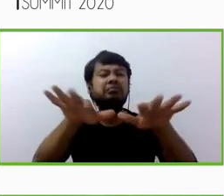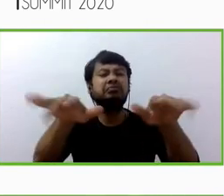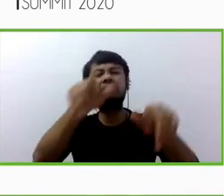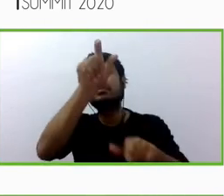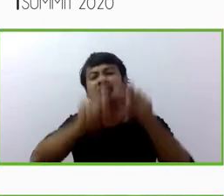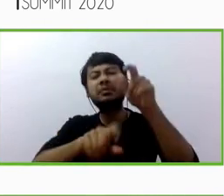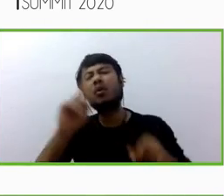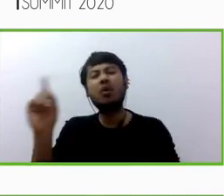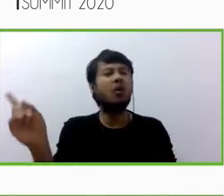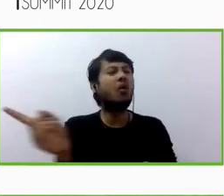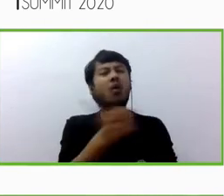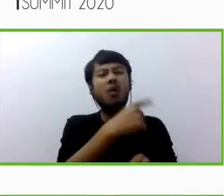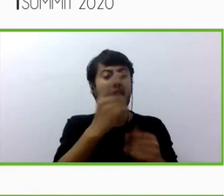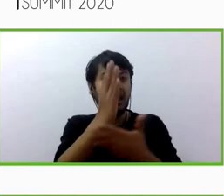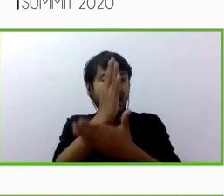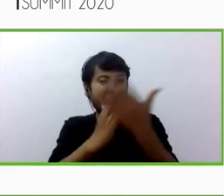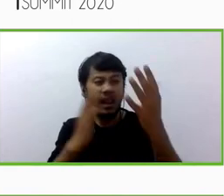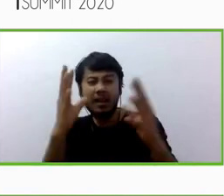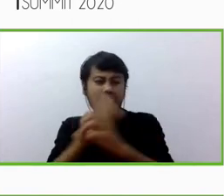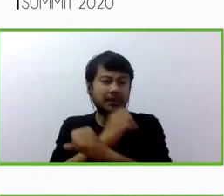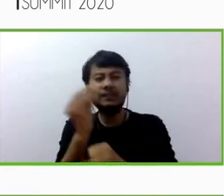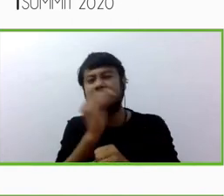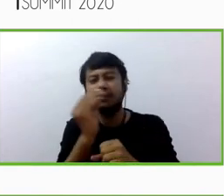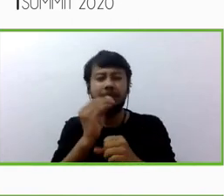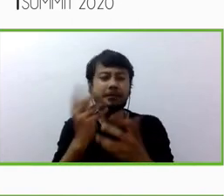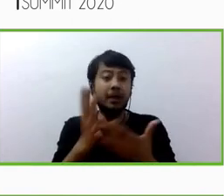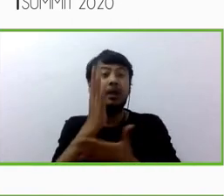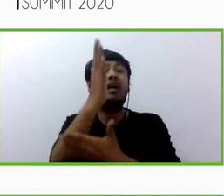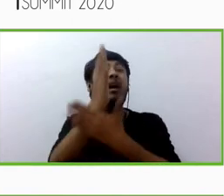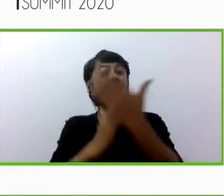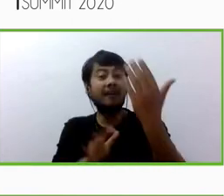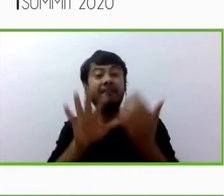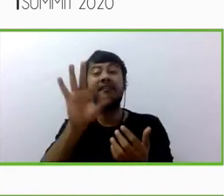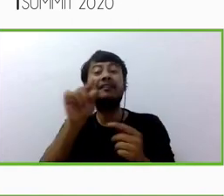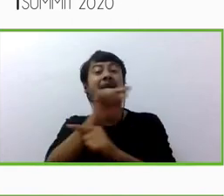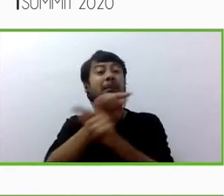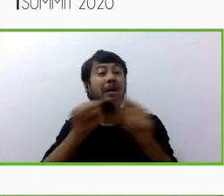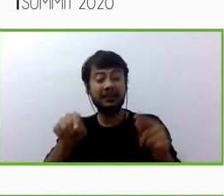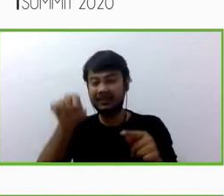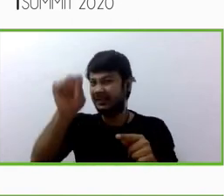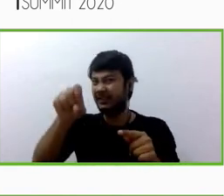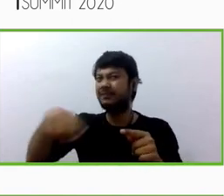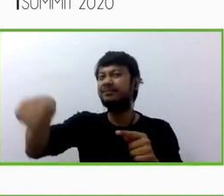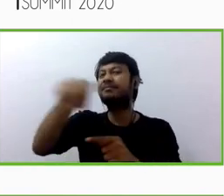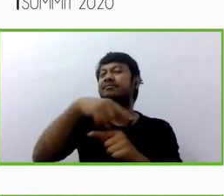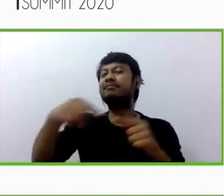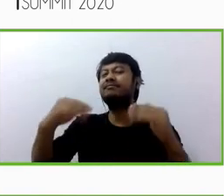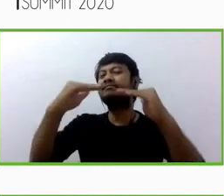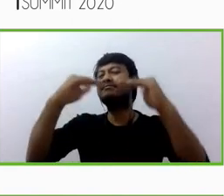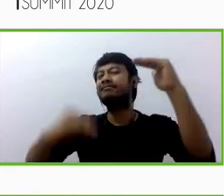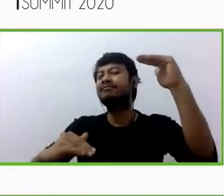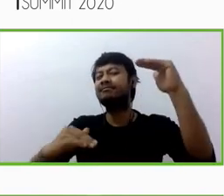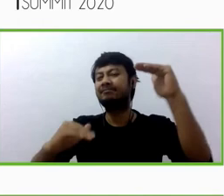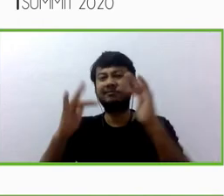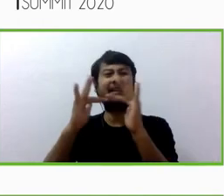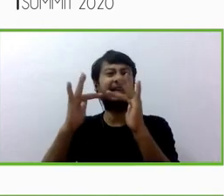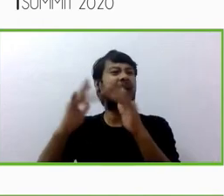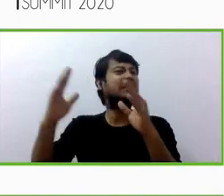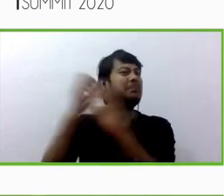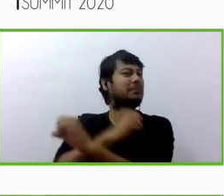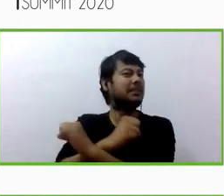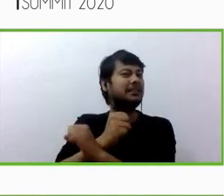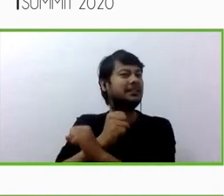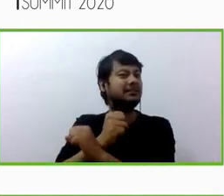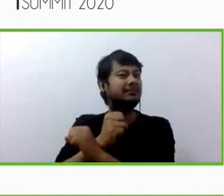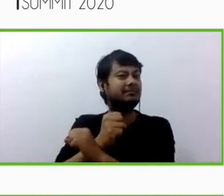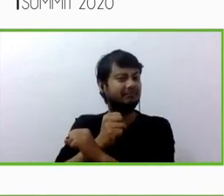for half the world's population, direct access and use of the Internet is still out of reach, something that I care a great deal about. I'm sure